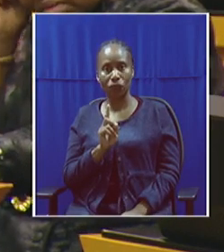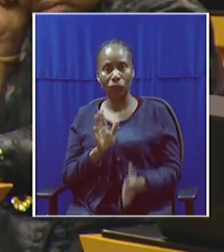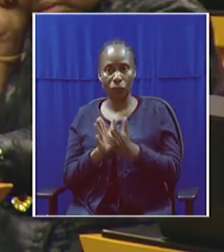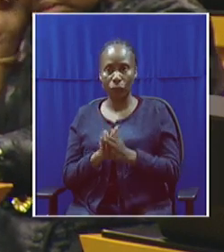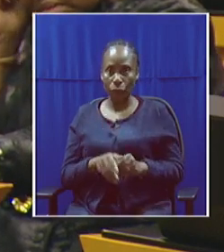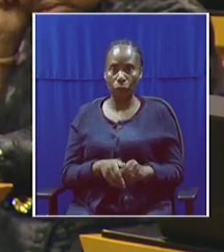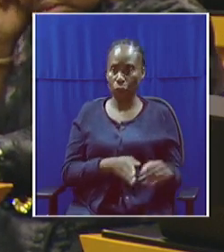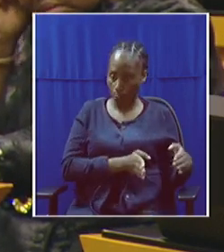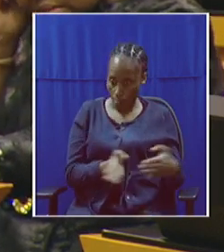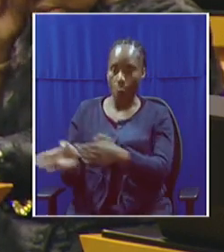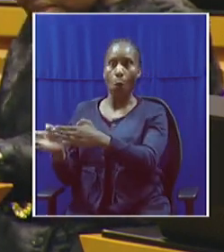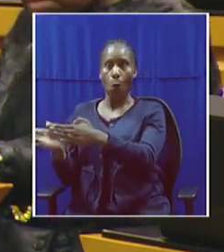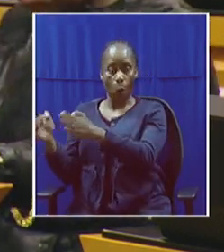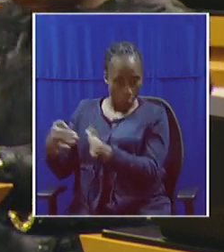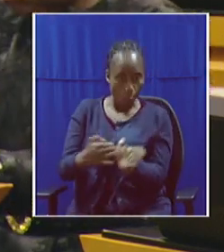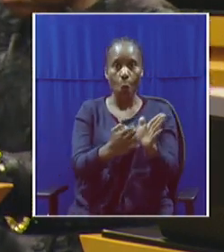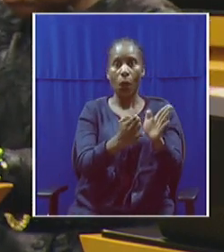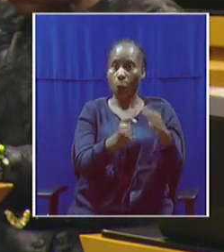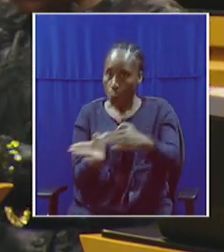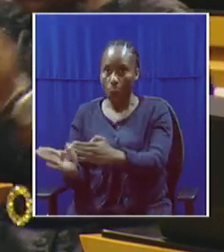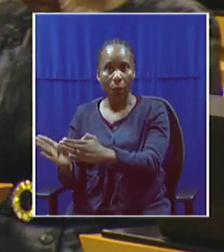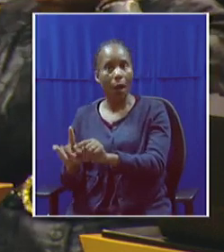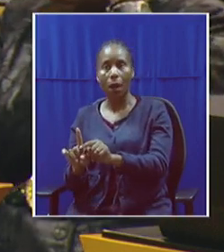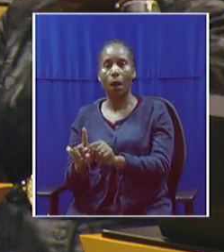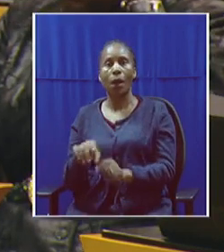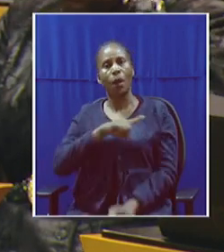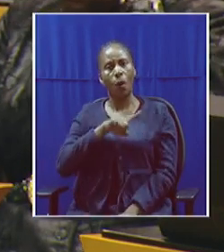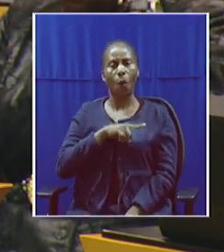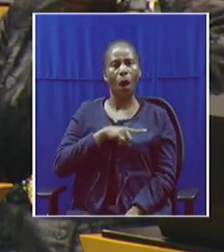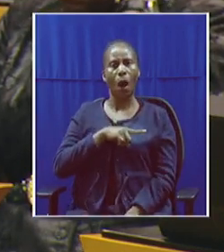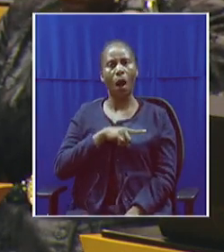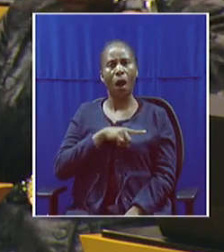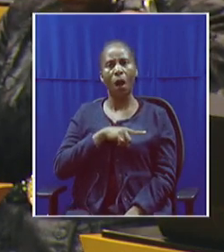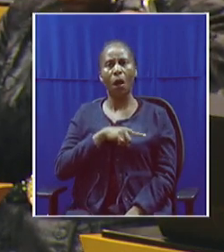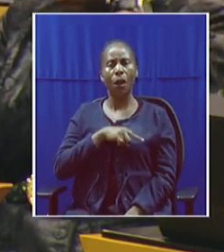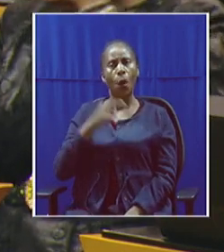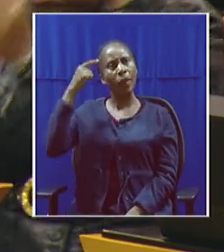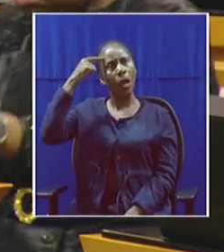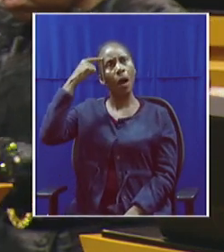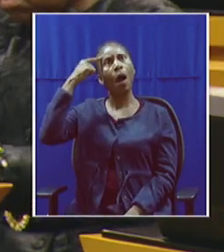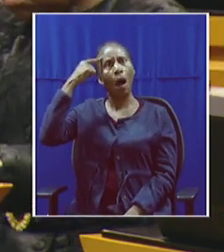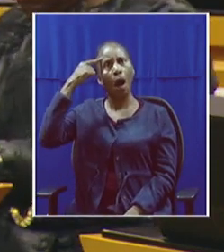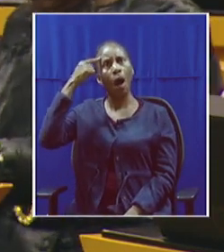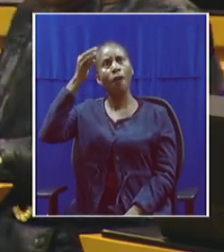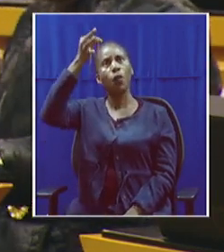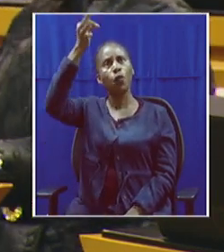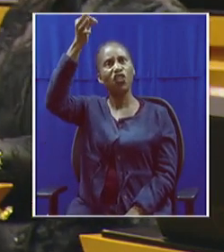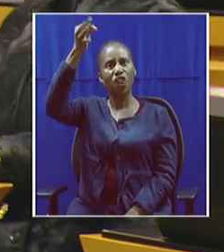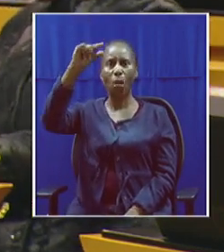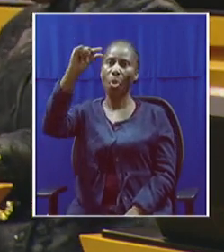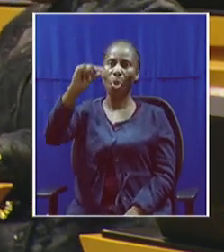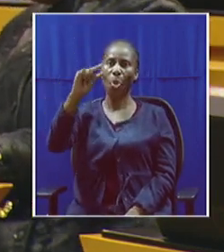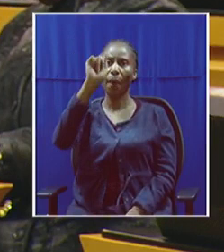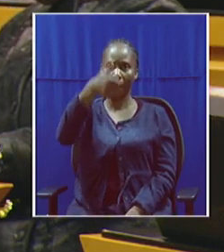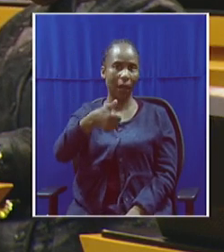pangular because you are anticipating a lower price into the future window